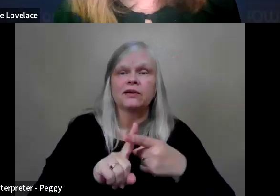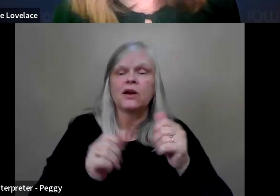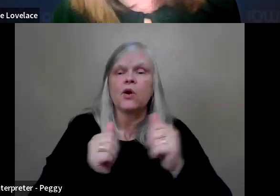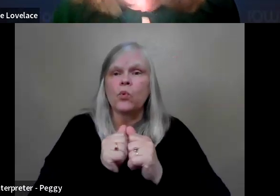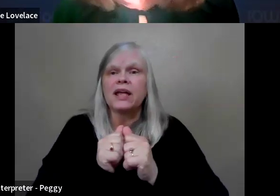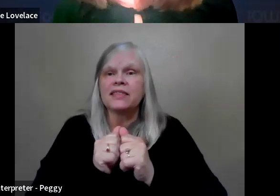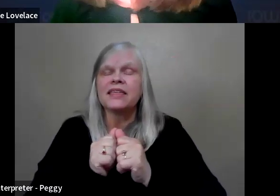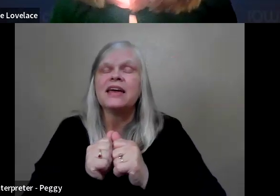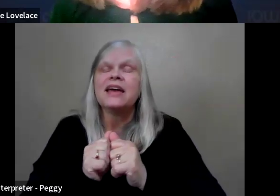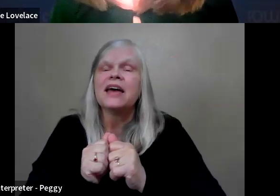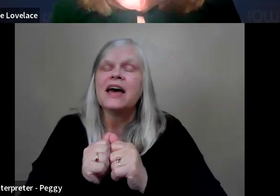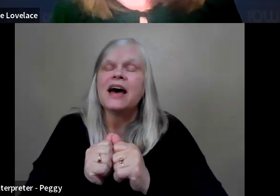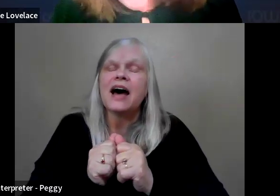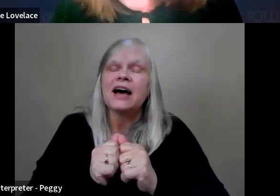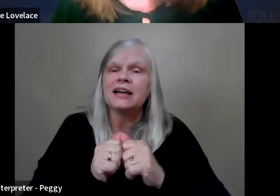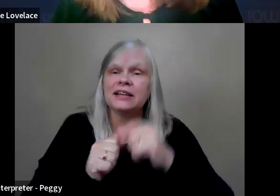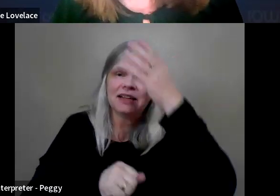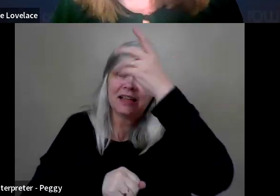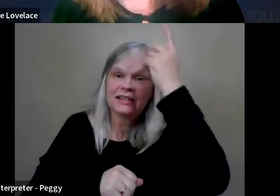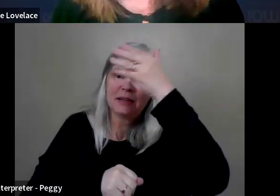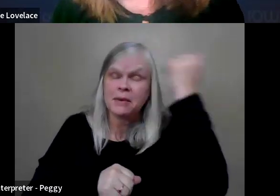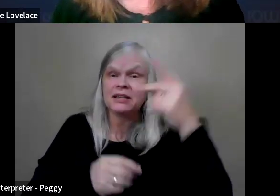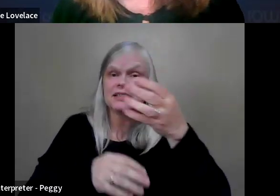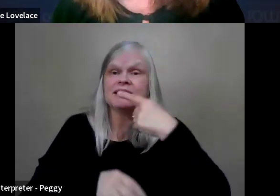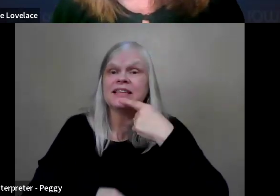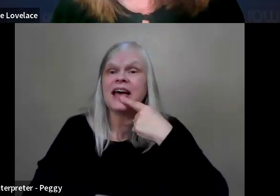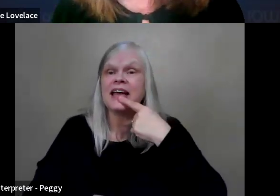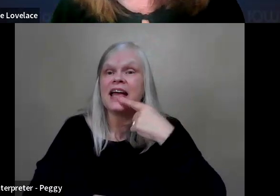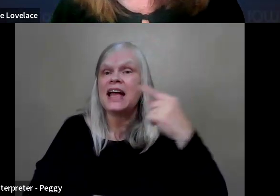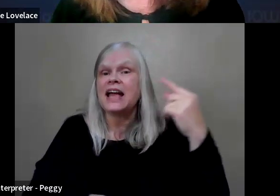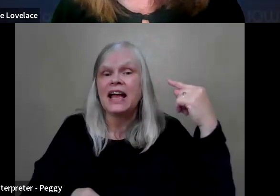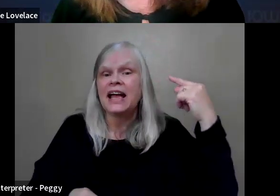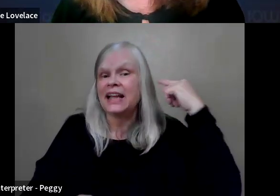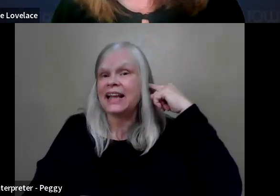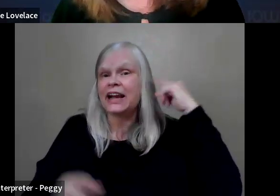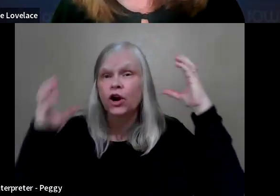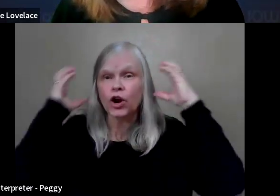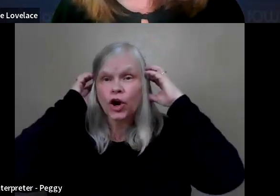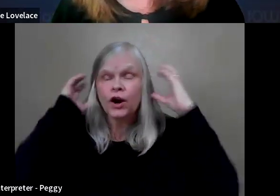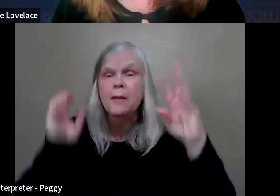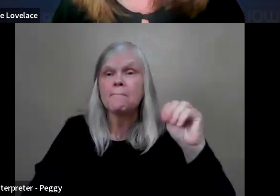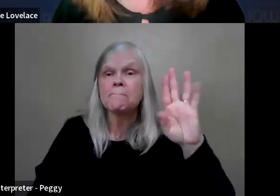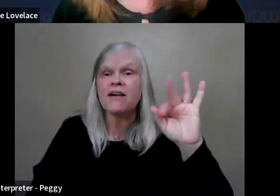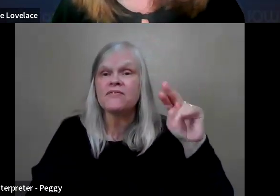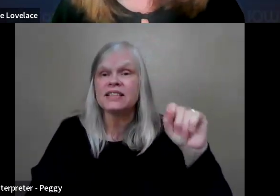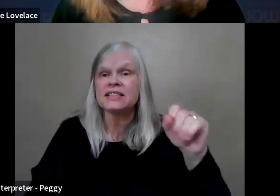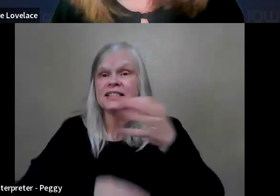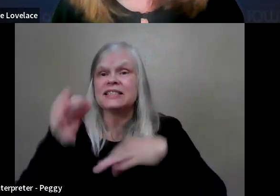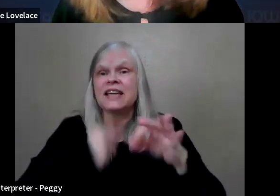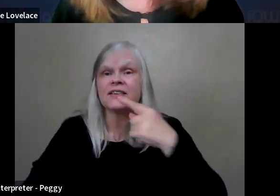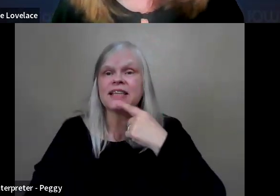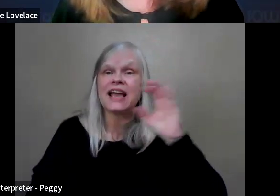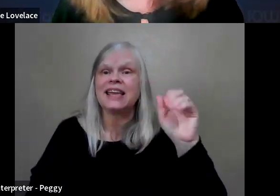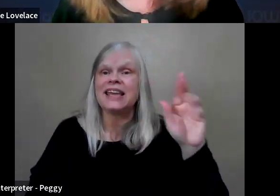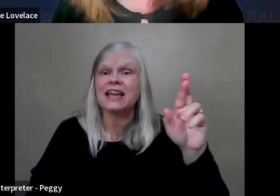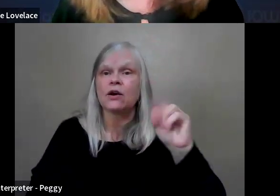ear muffins instead of ear muffs. So again, we see those challenges with speech and writing.